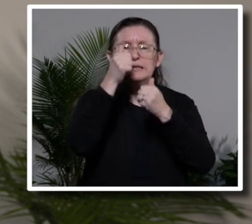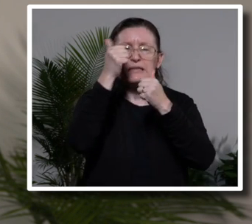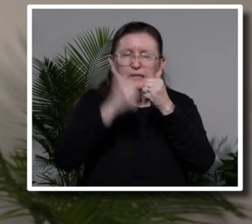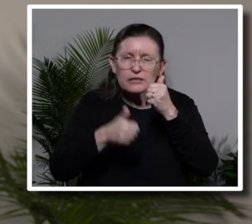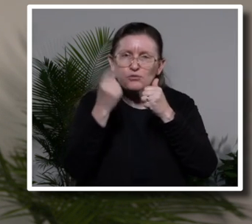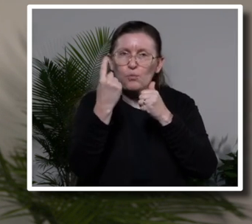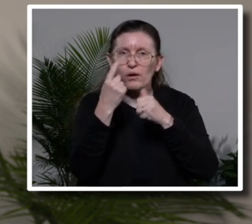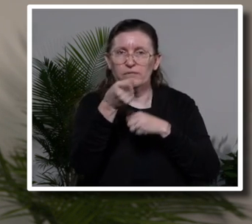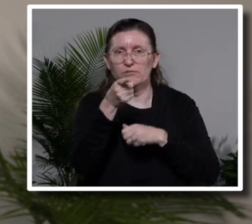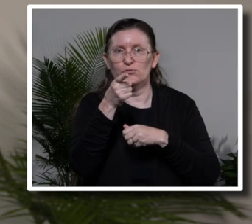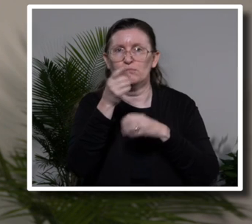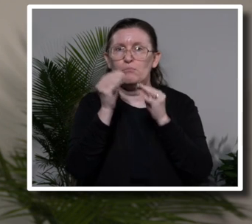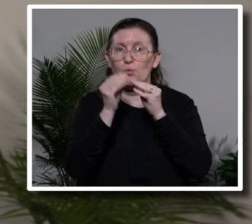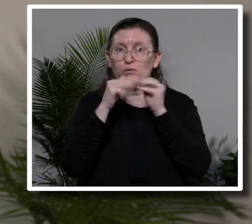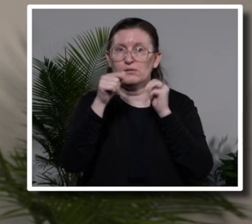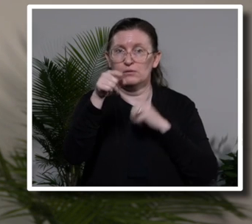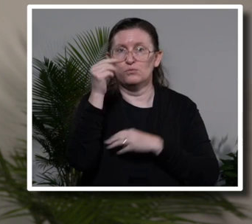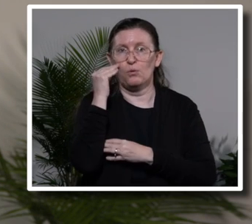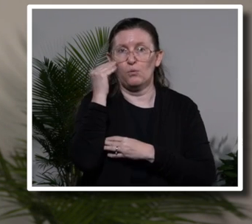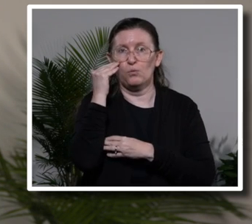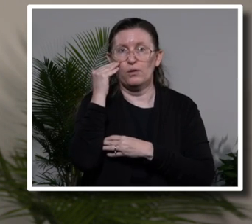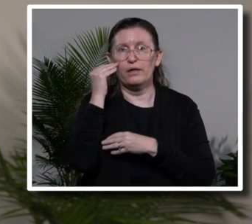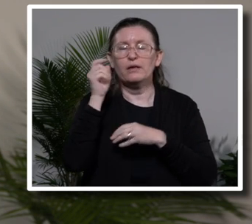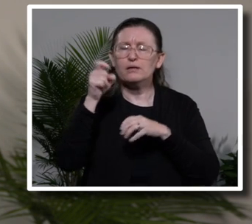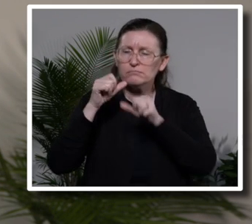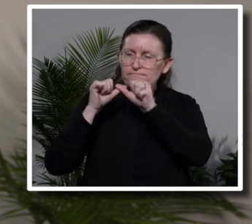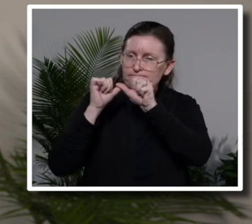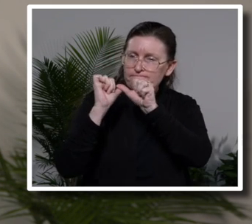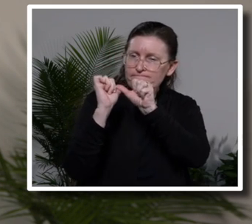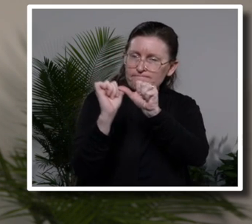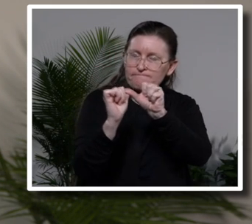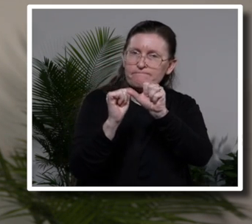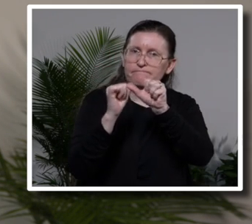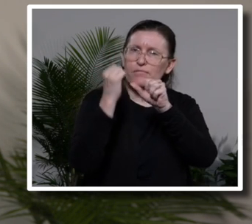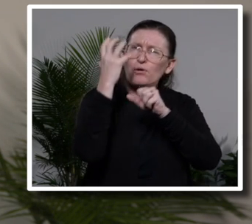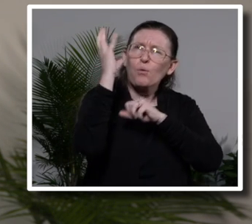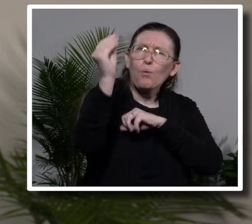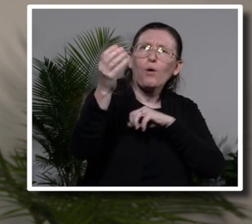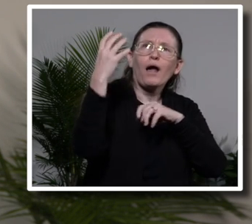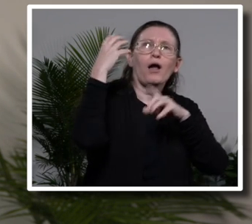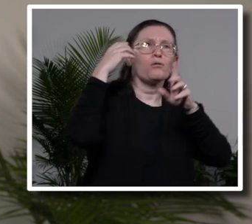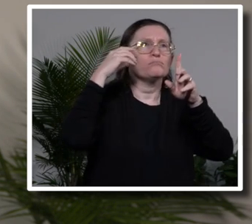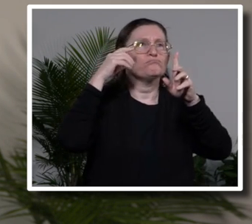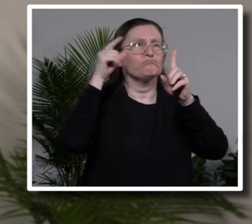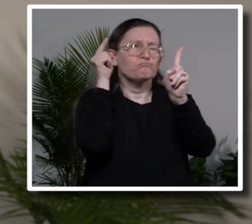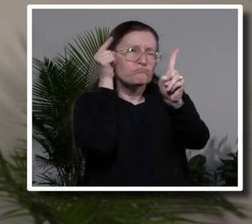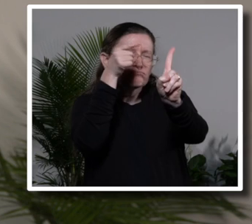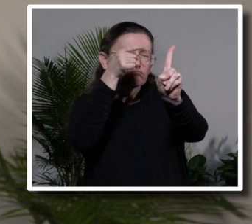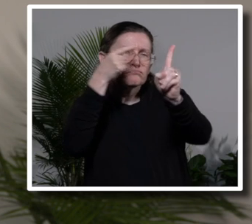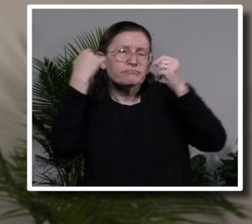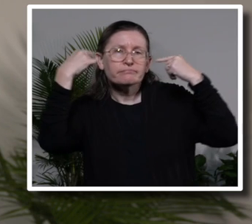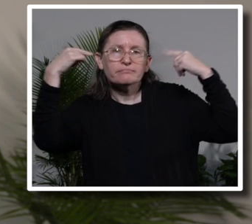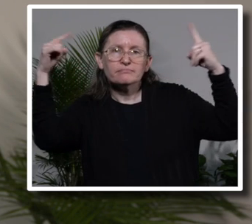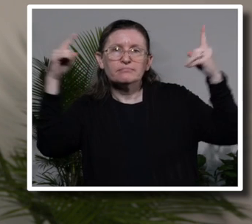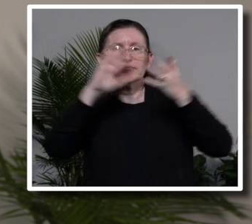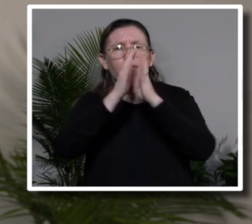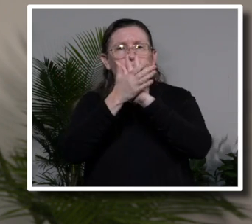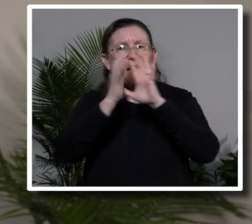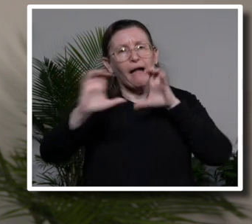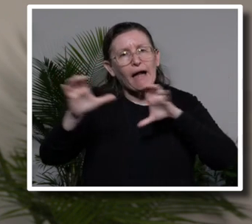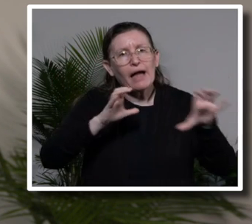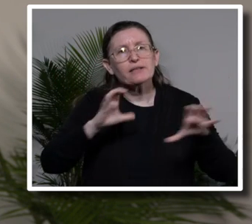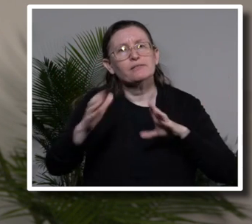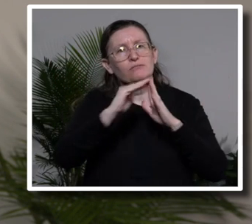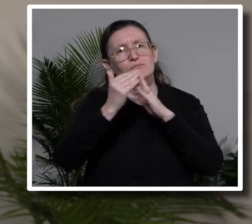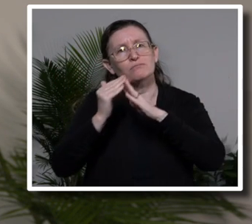may know. It is imperative that you continue going out and achieving your goals. Keep becoming active members in your community.